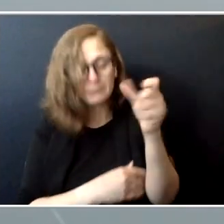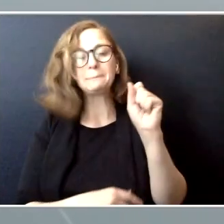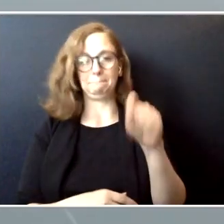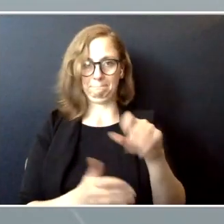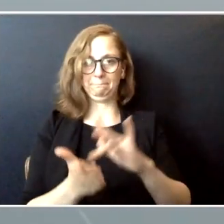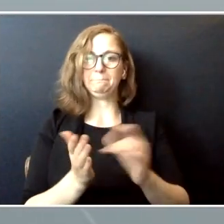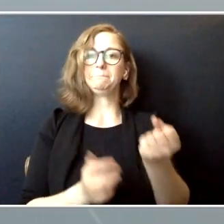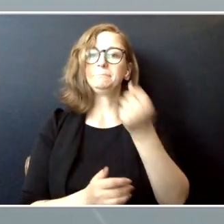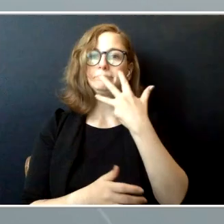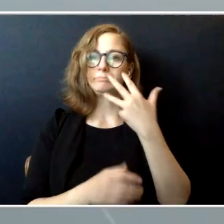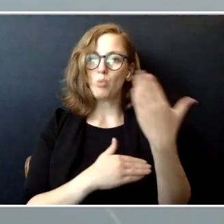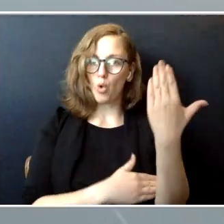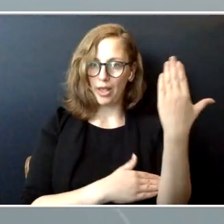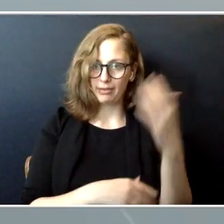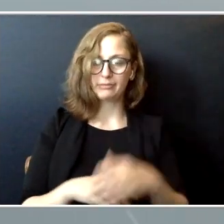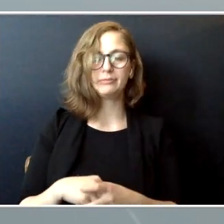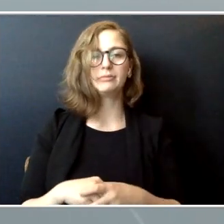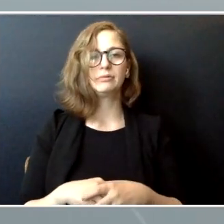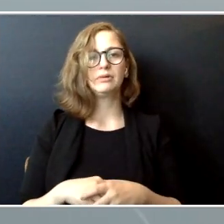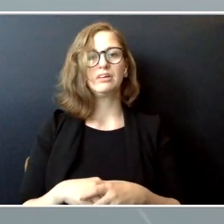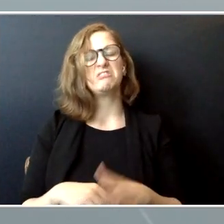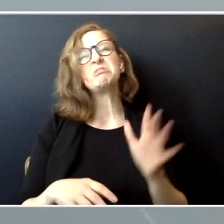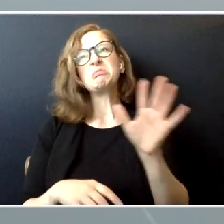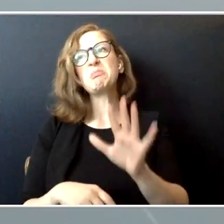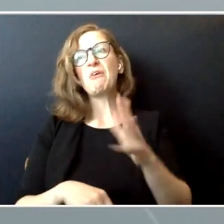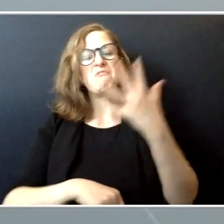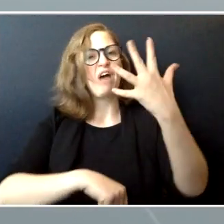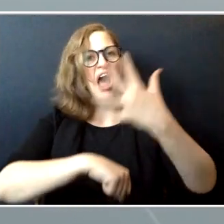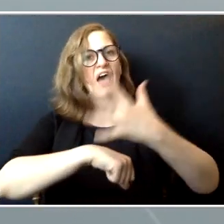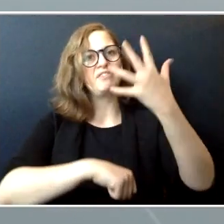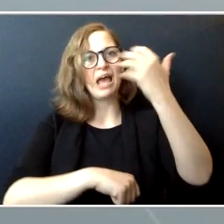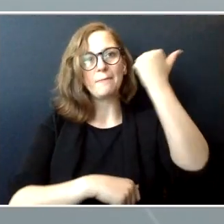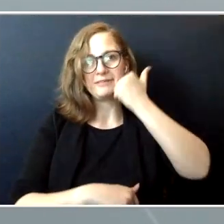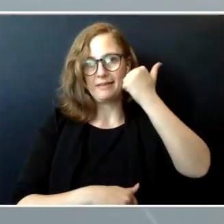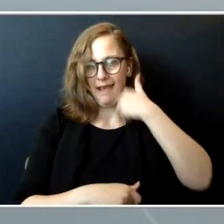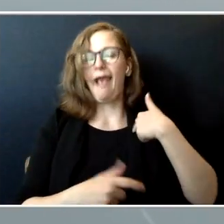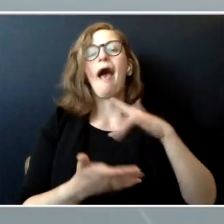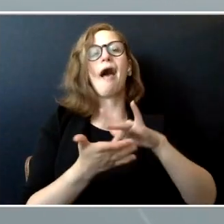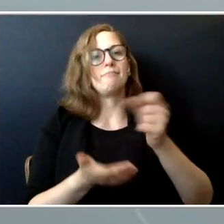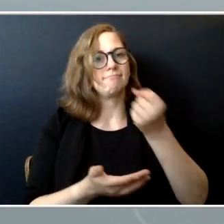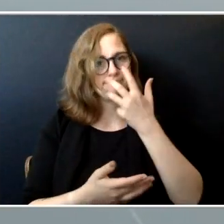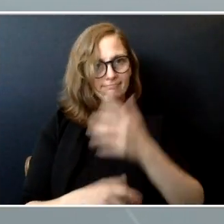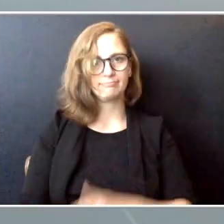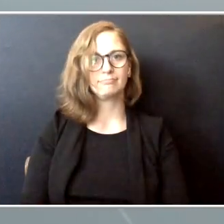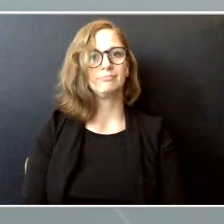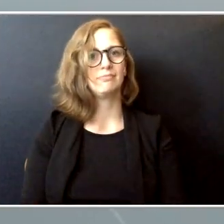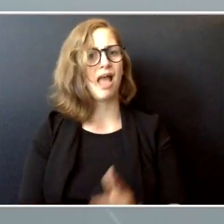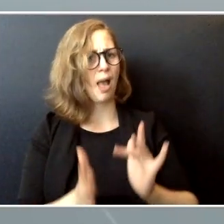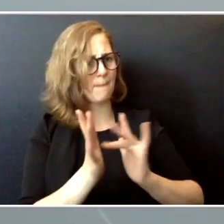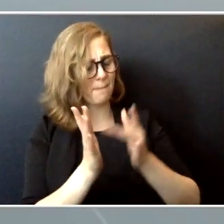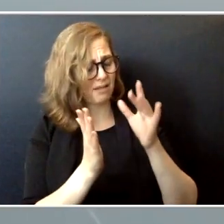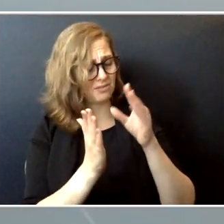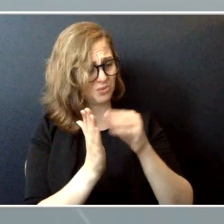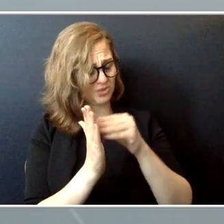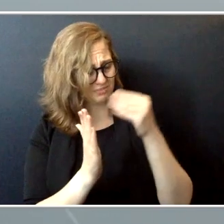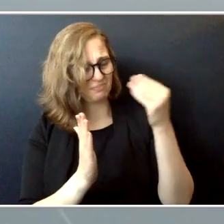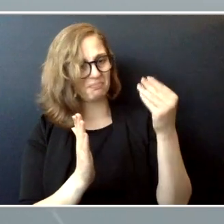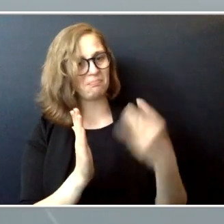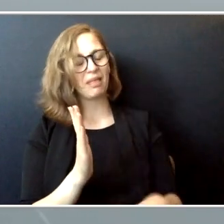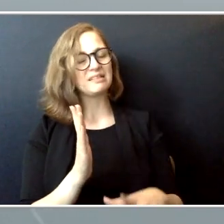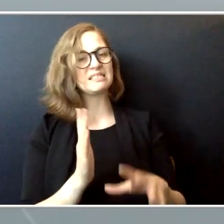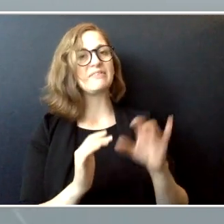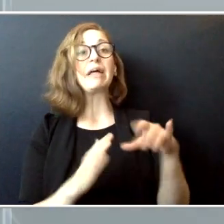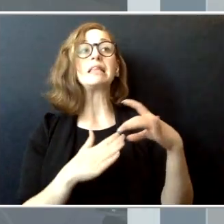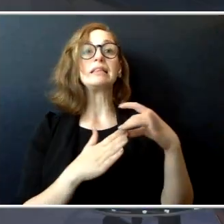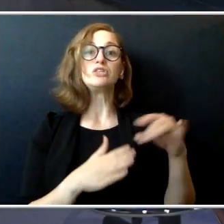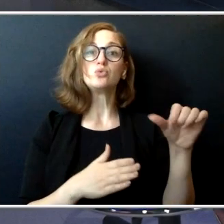I take meds about 5 times a day. And meds are expensive. Yes. Which brings us to another thing that Michelle has